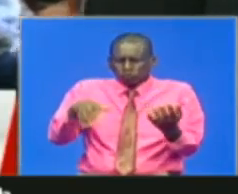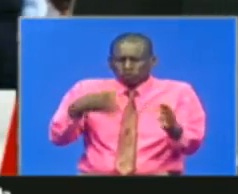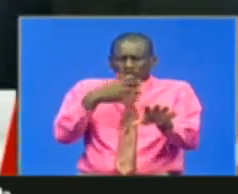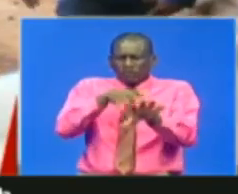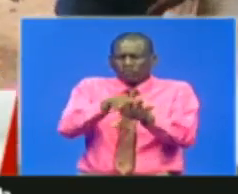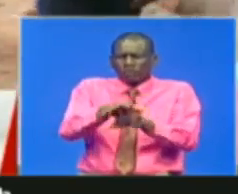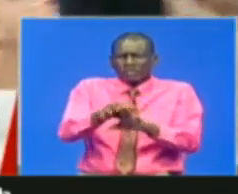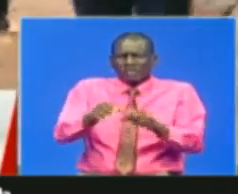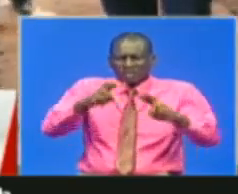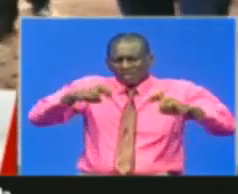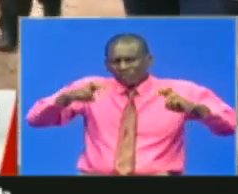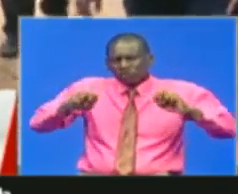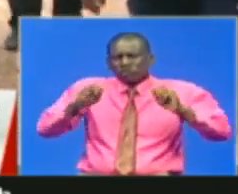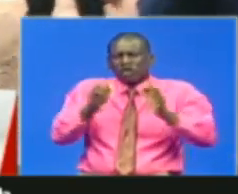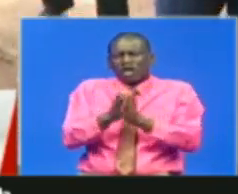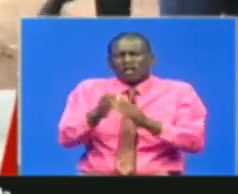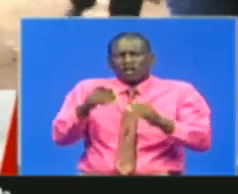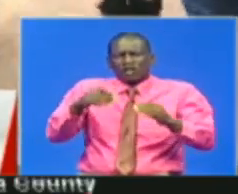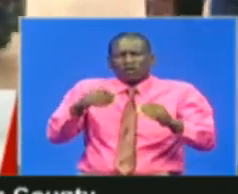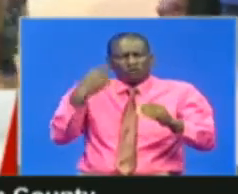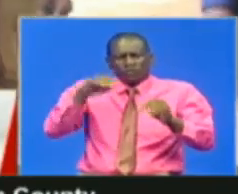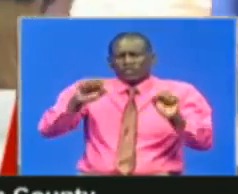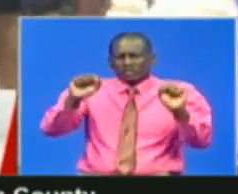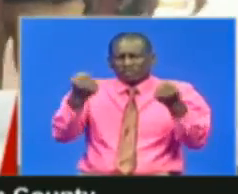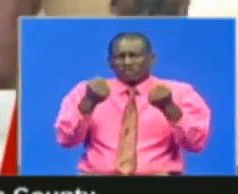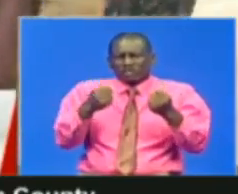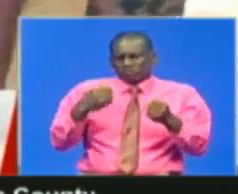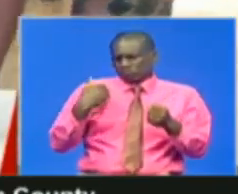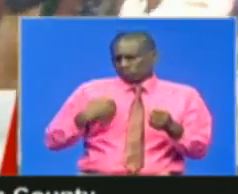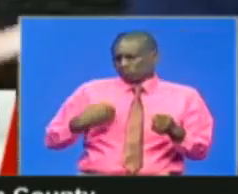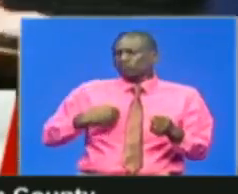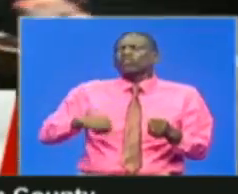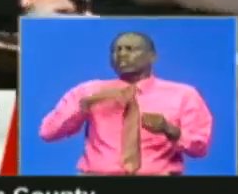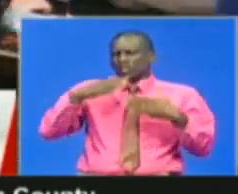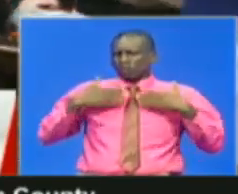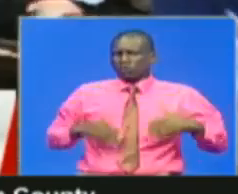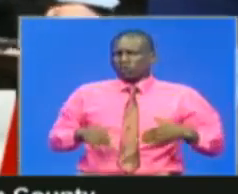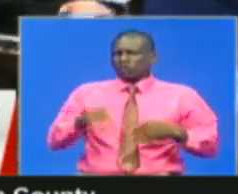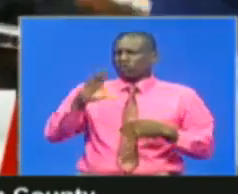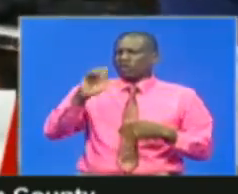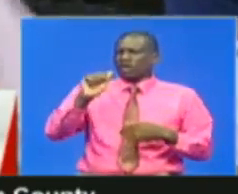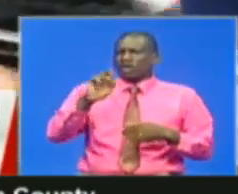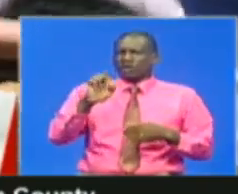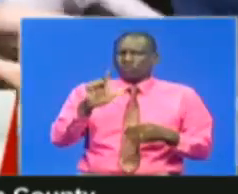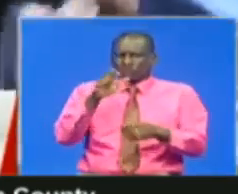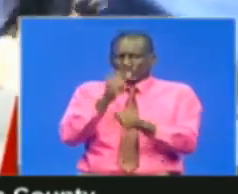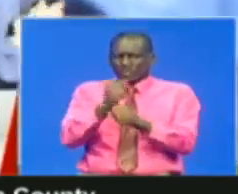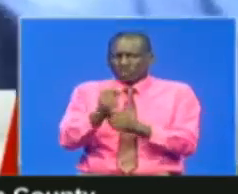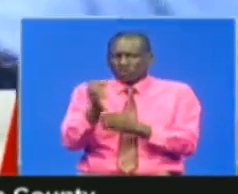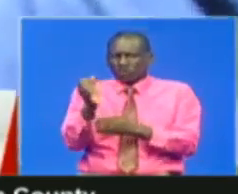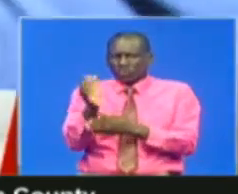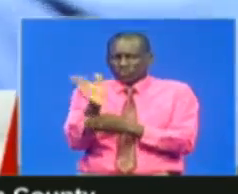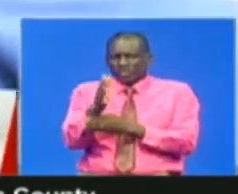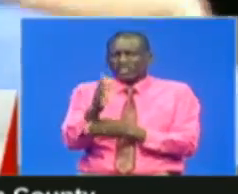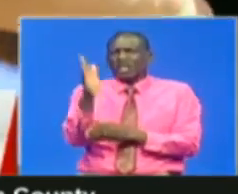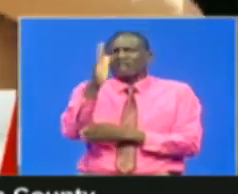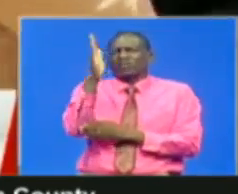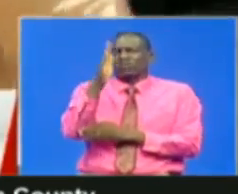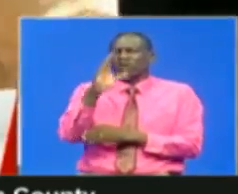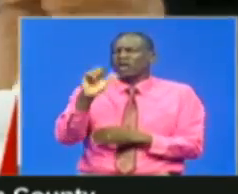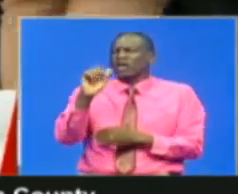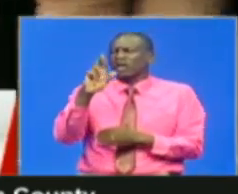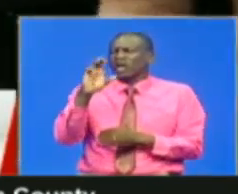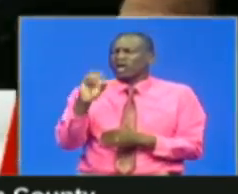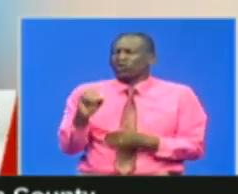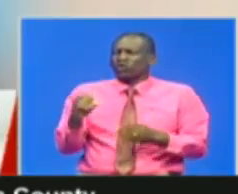safety. An autopsy on Caroline's body will be conducted Thursday afternoon. Caroline was reported missing on